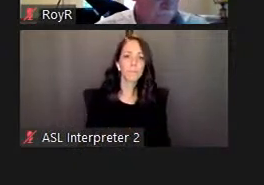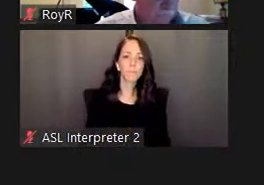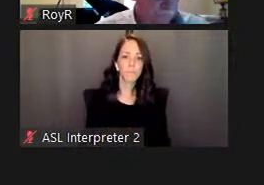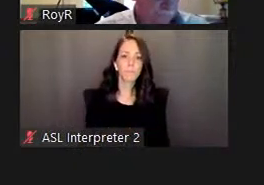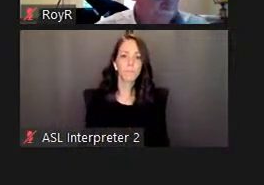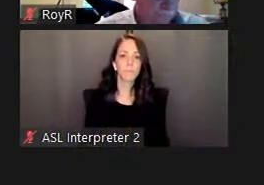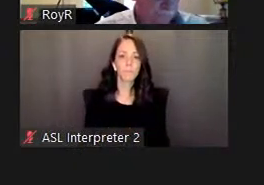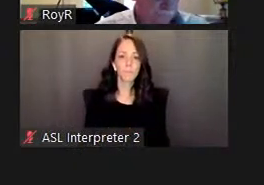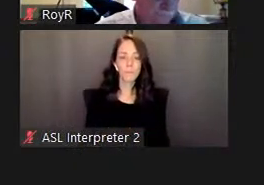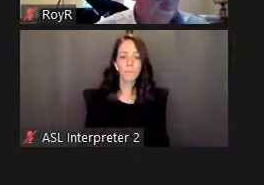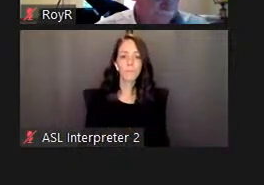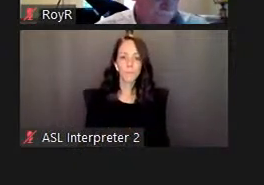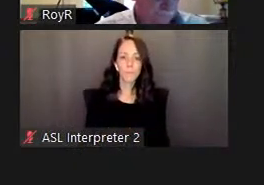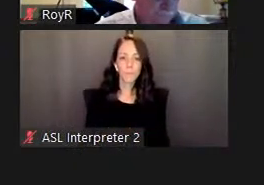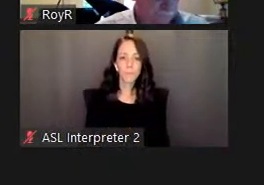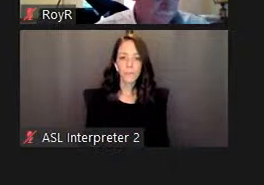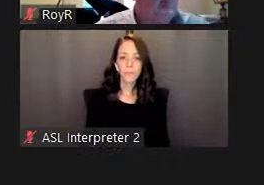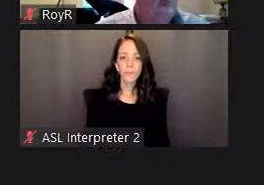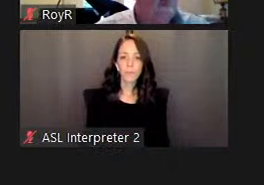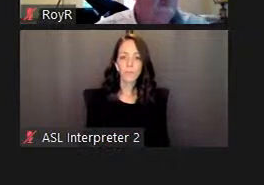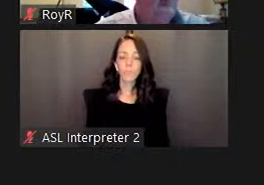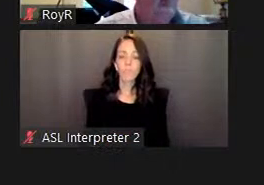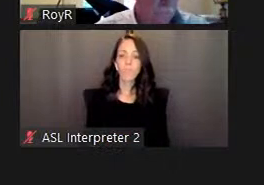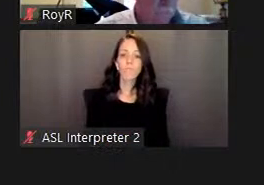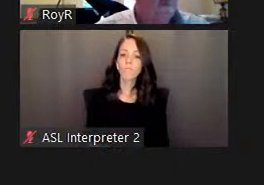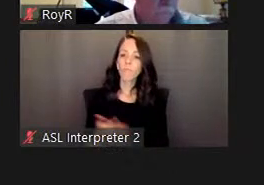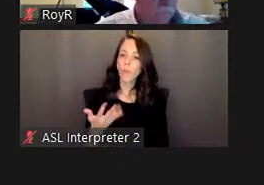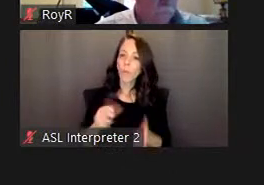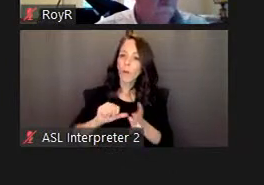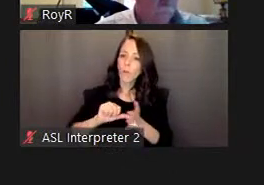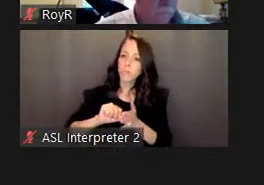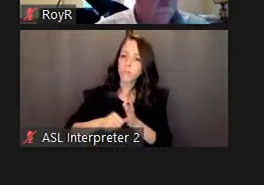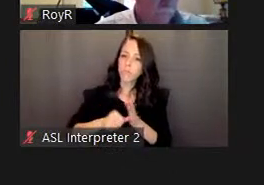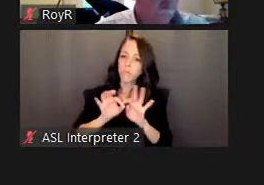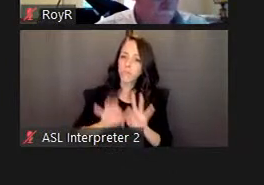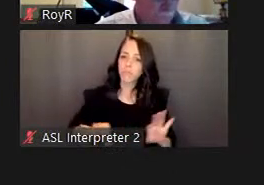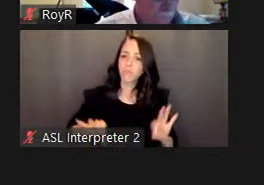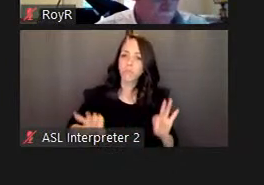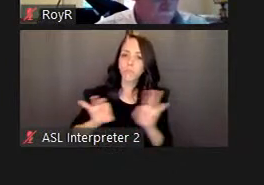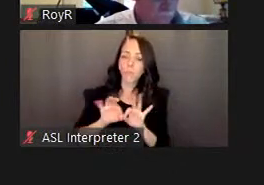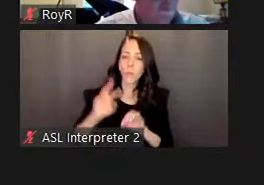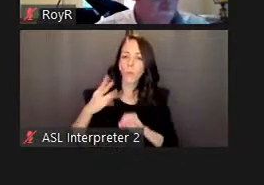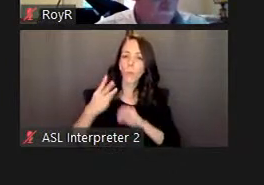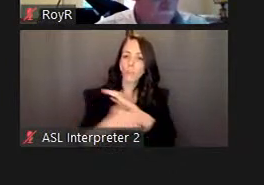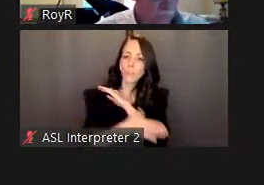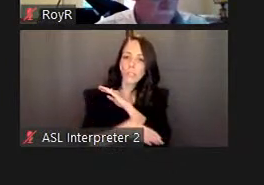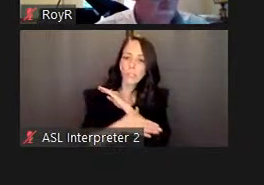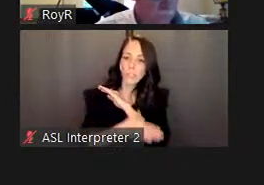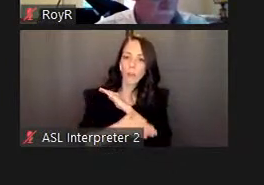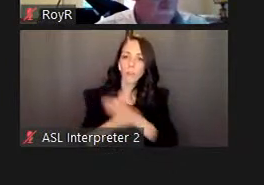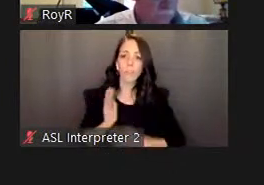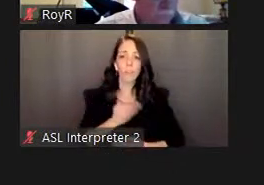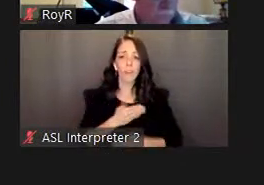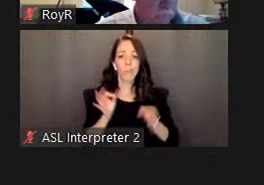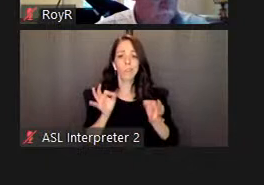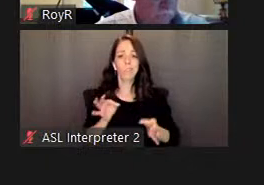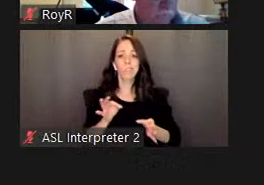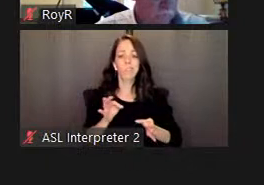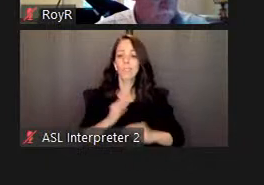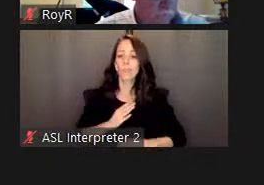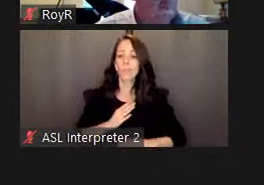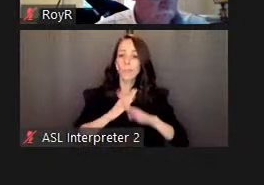I truly want to underscore the importance of Washington County's decision to protect public